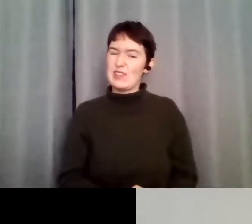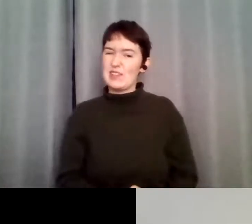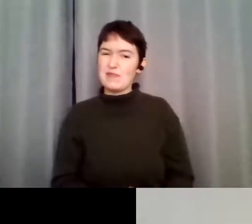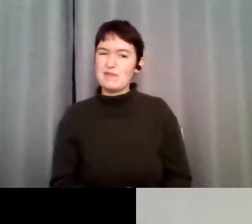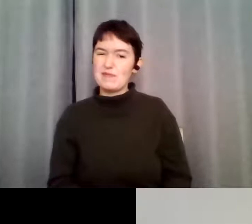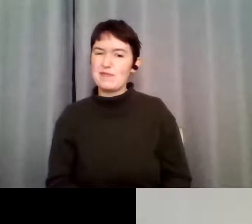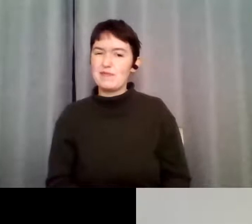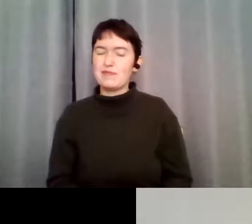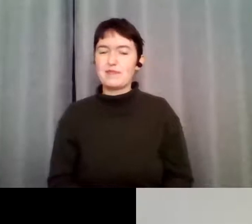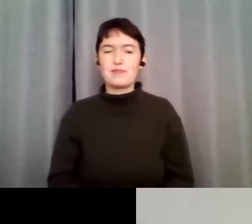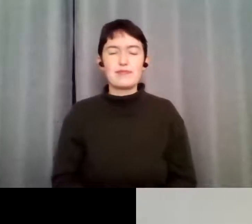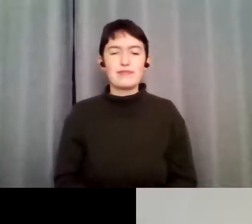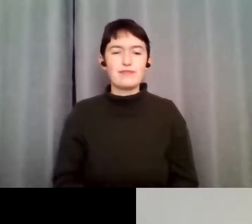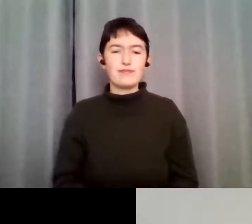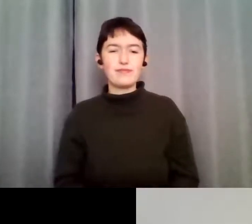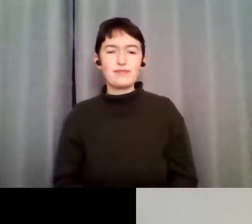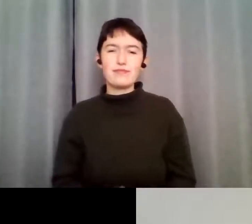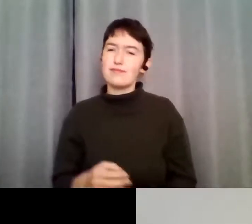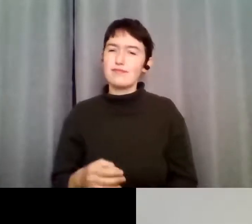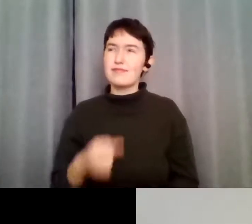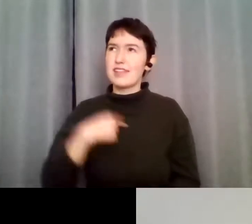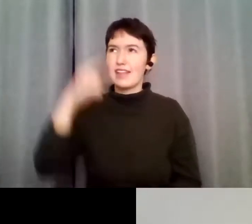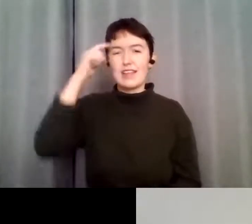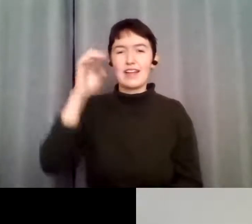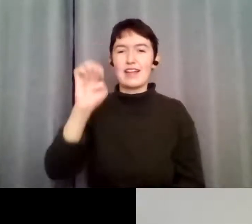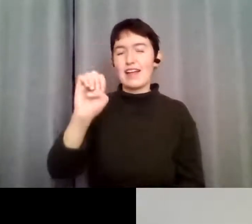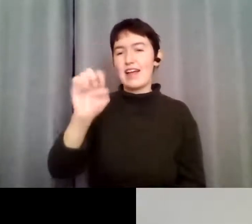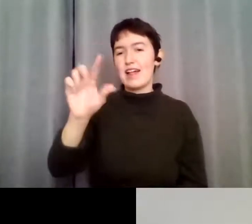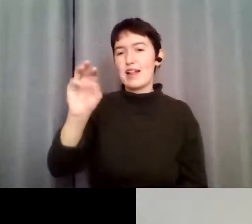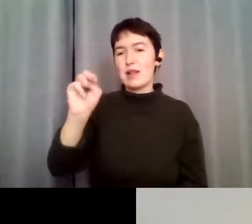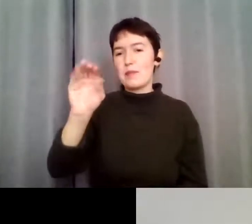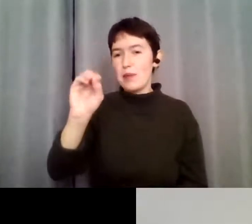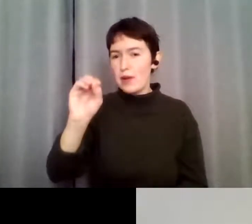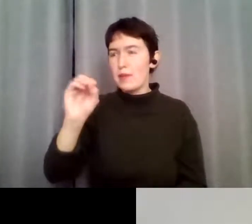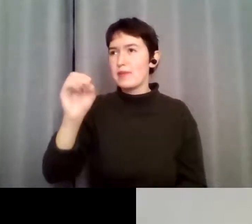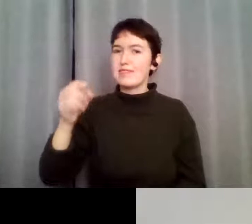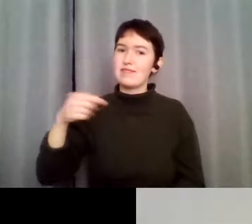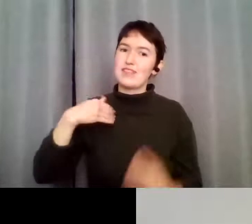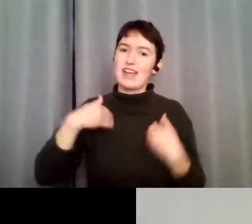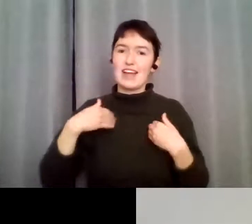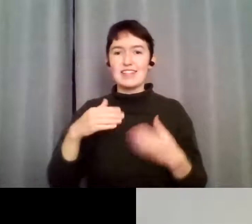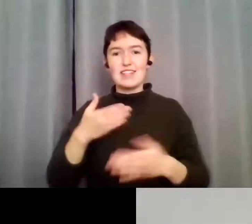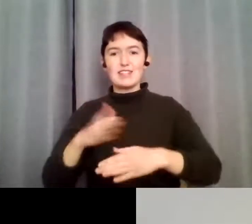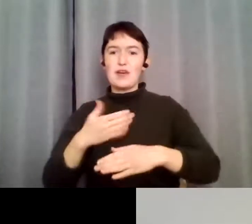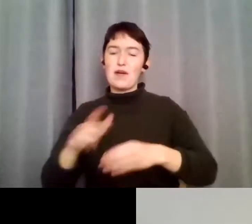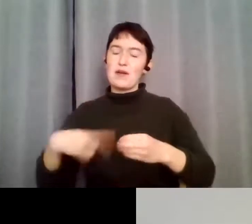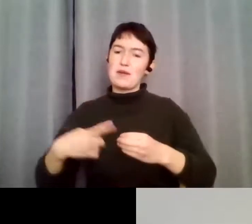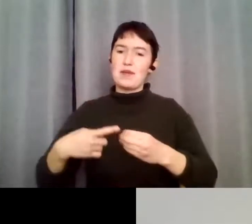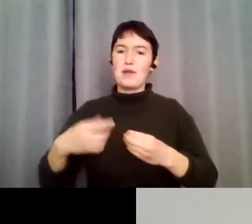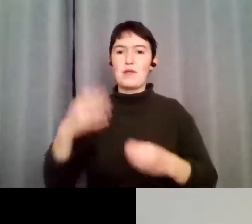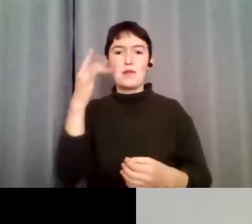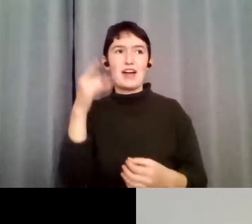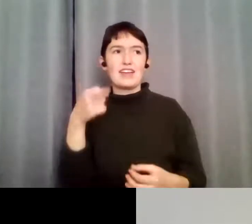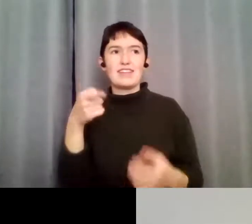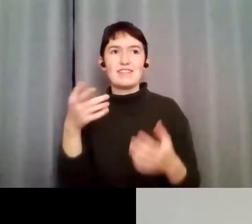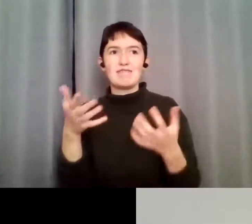think is it Elmo who has a song about why he wouldn't want to live on the moon? One of the Sesame Street gang does,